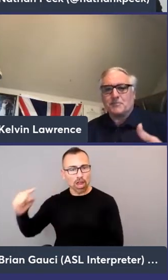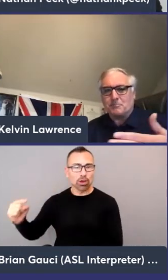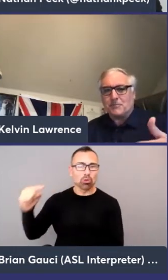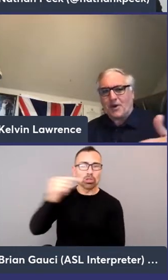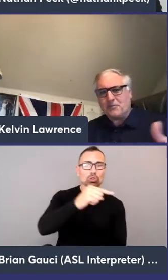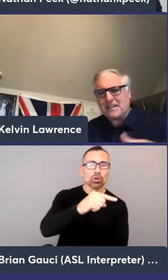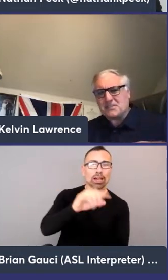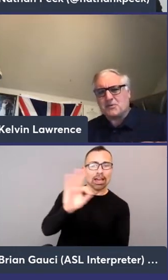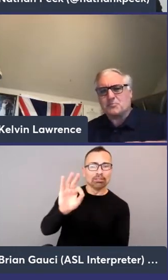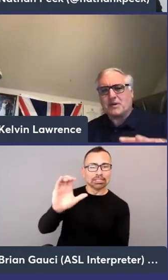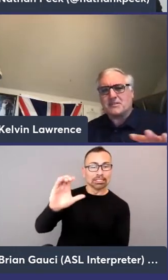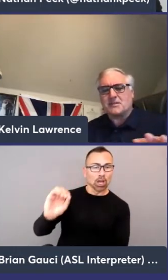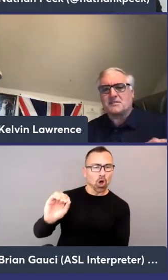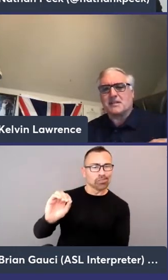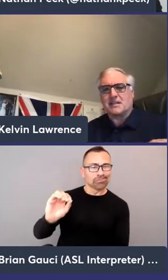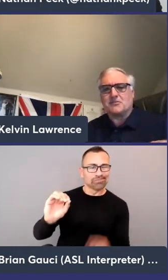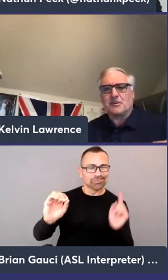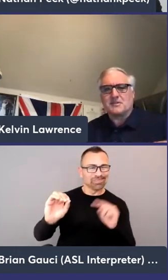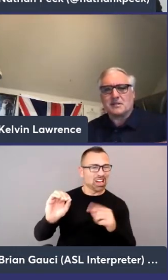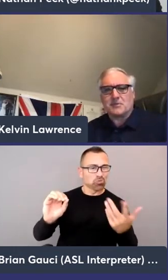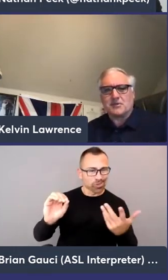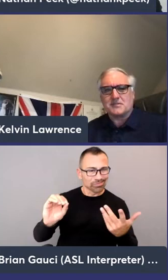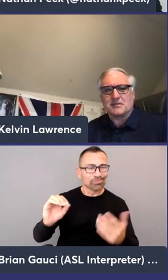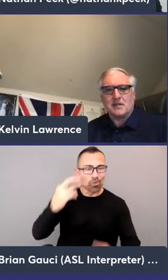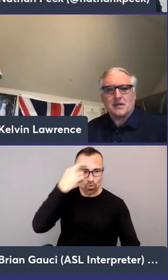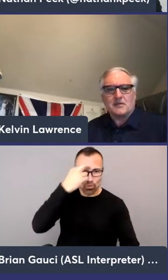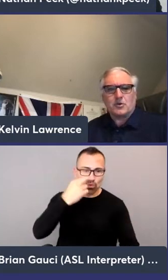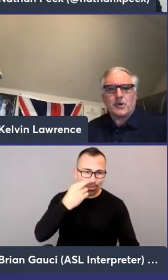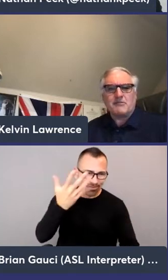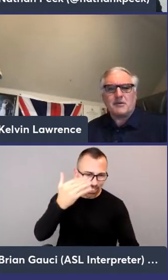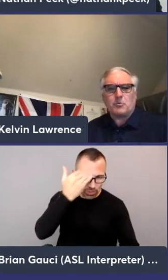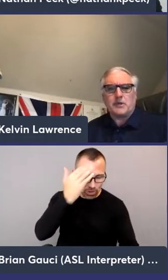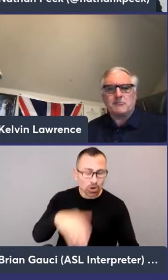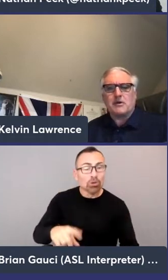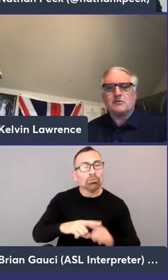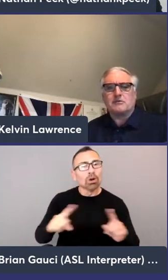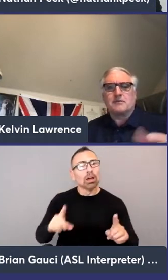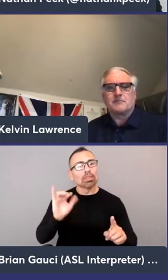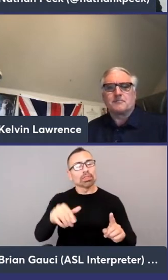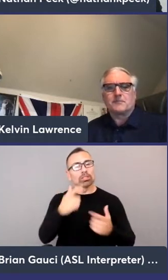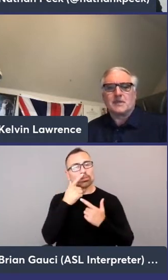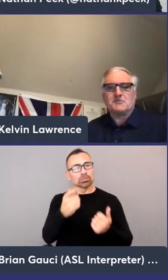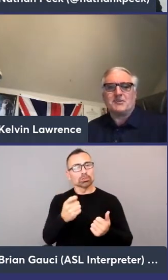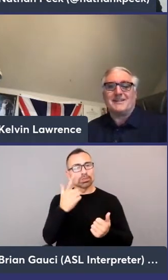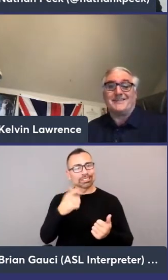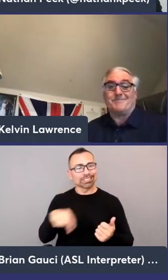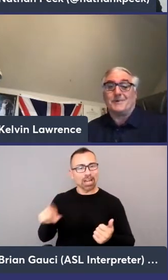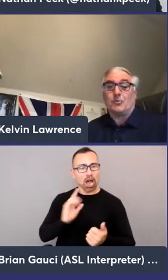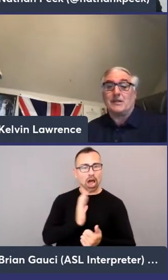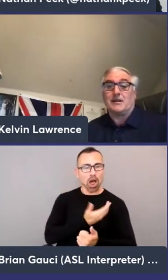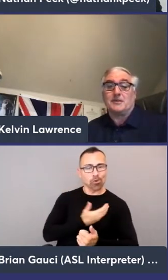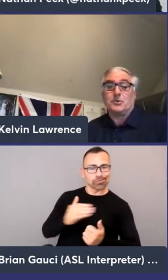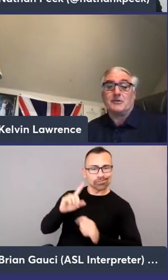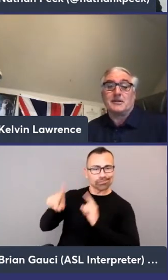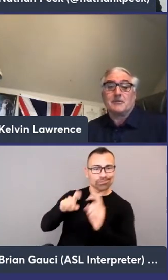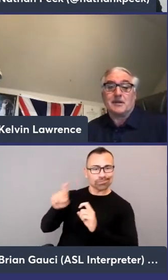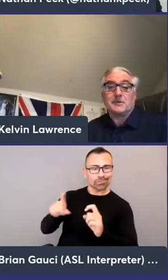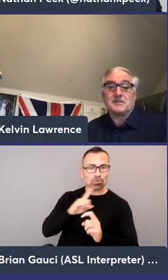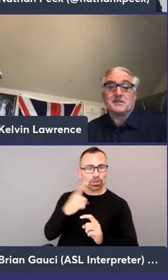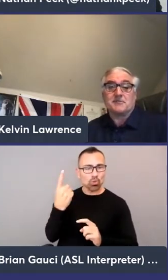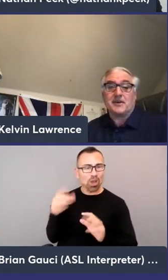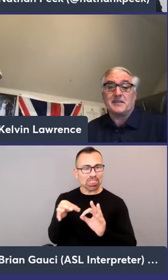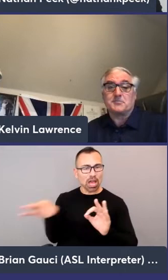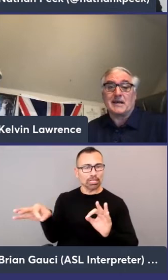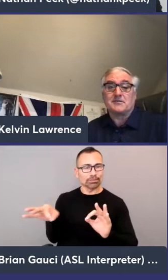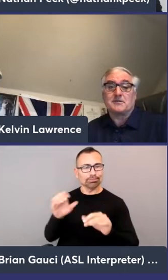So hopefully that shows where it starts to get interesting, because the query we wrote is really a one-line query, right? We